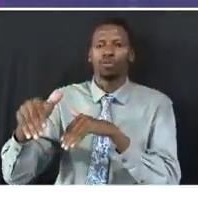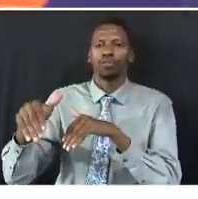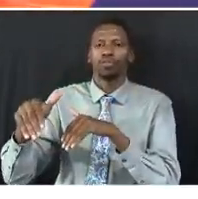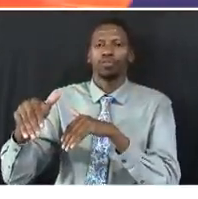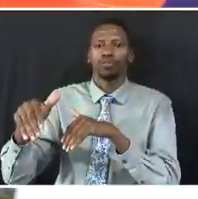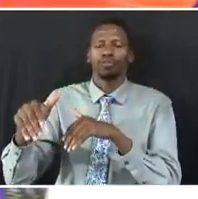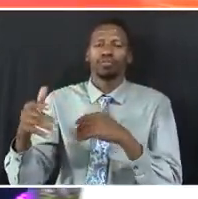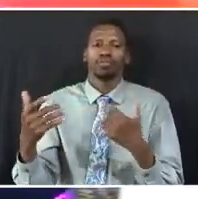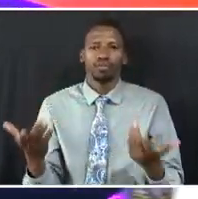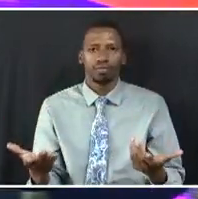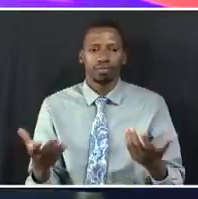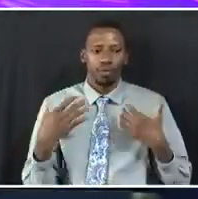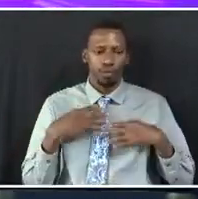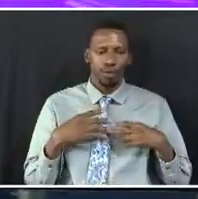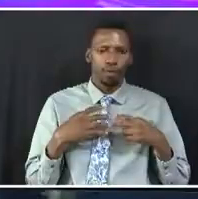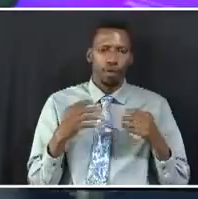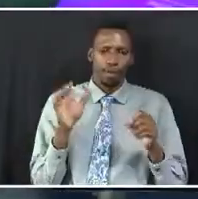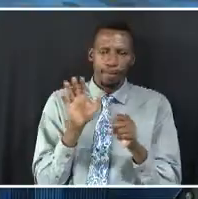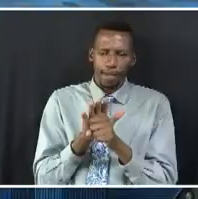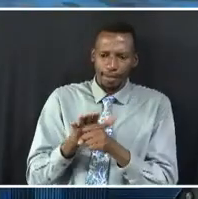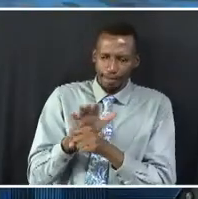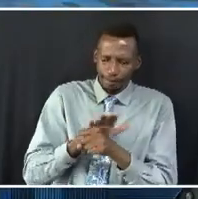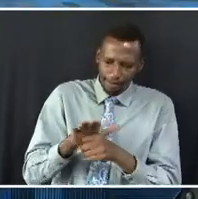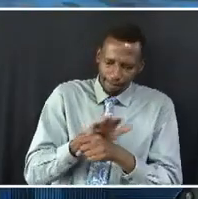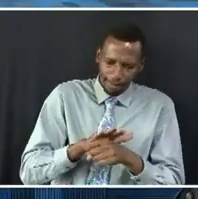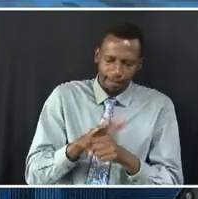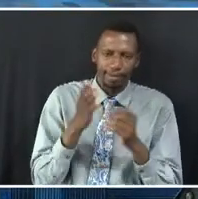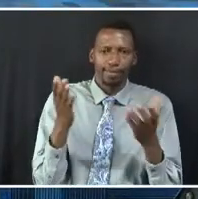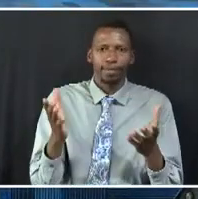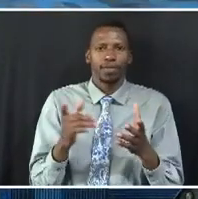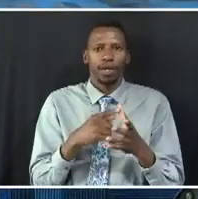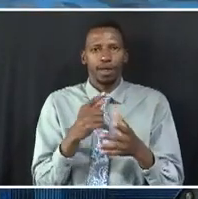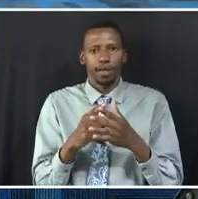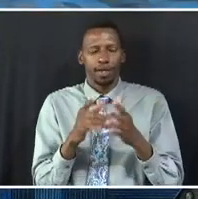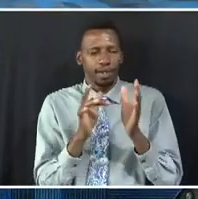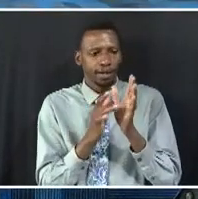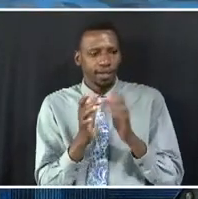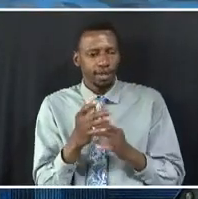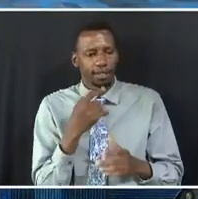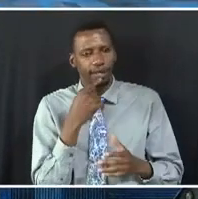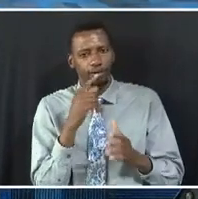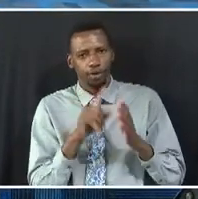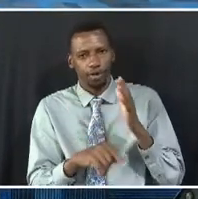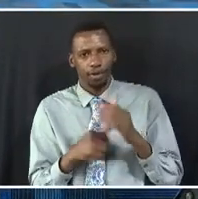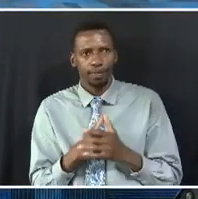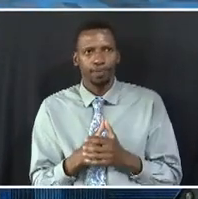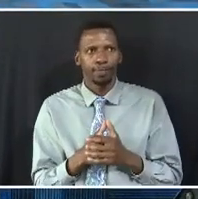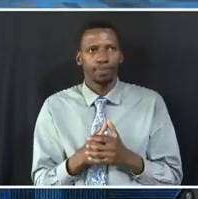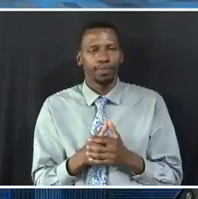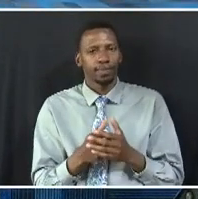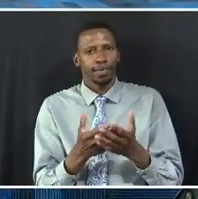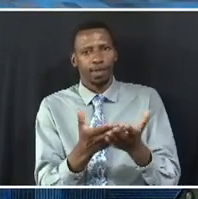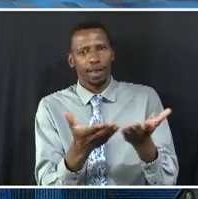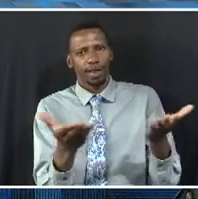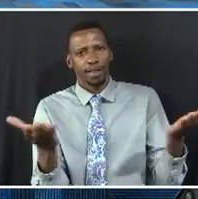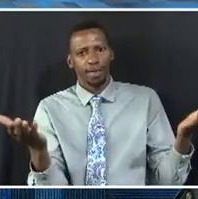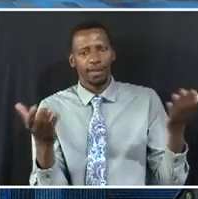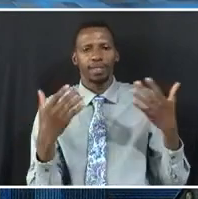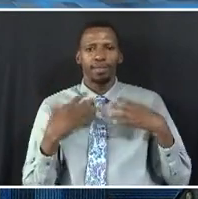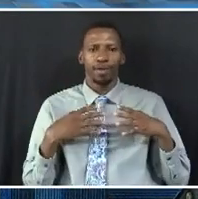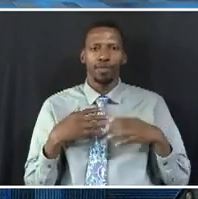so people are so many. And then Jesus says, these people are